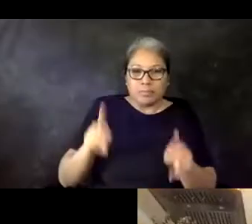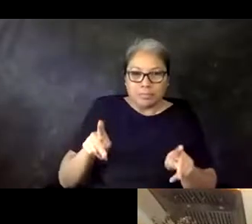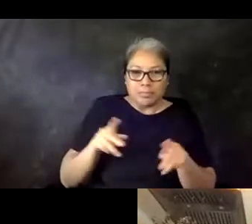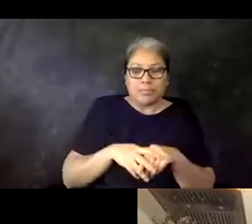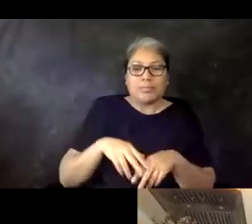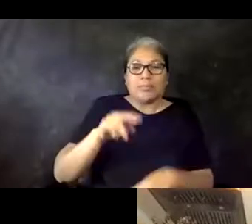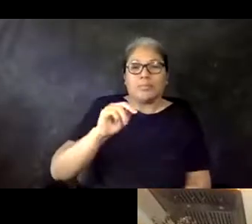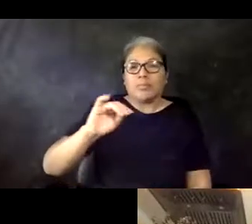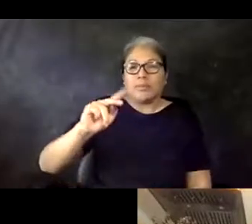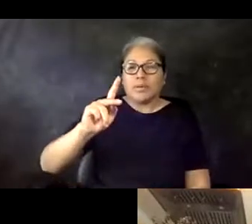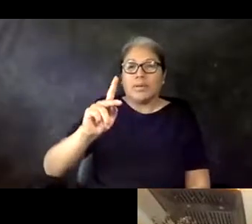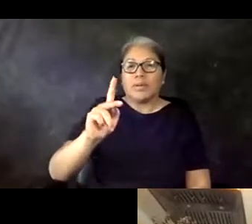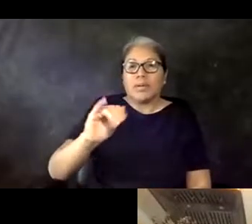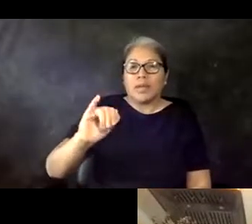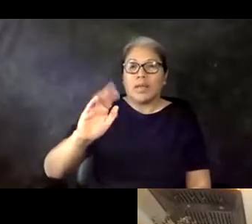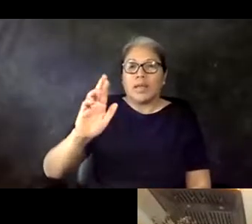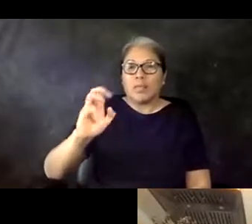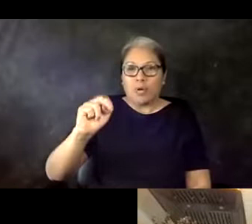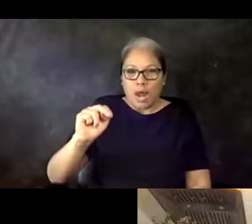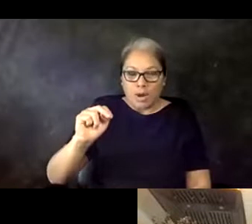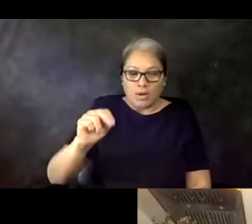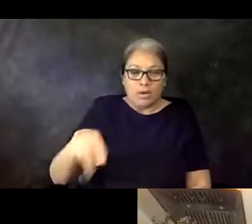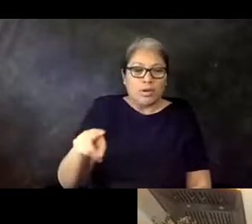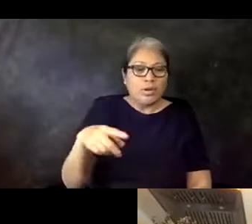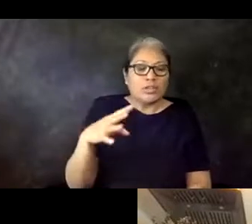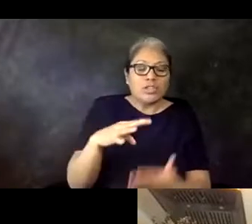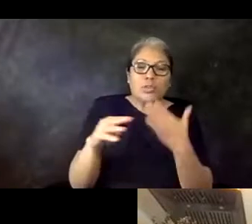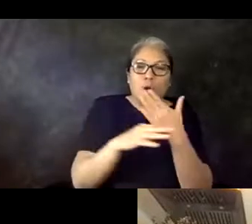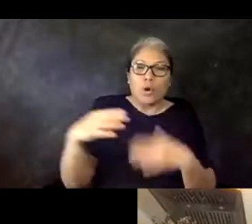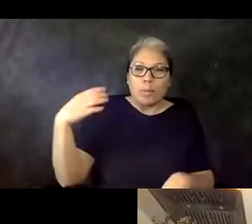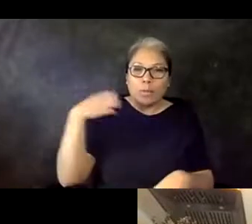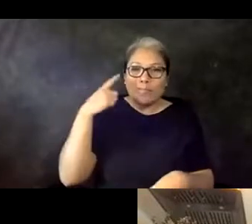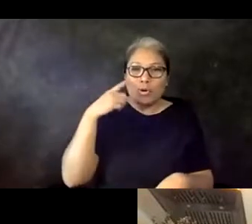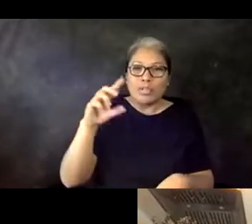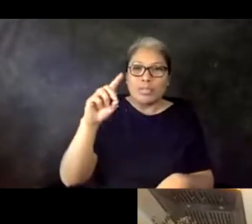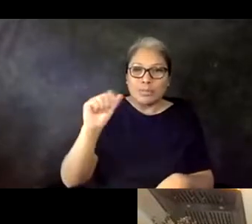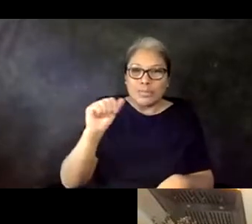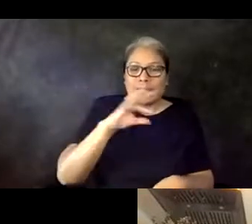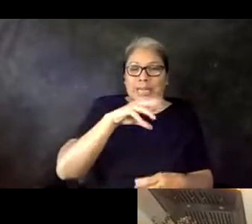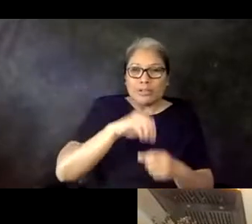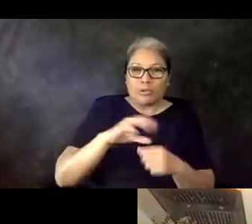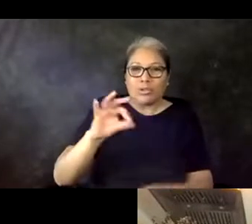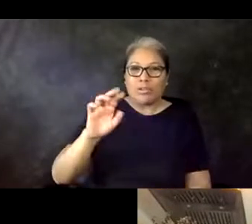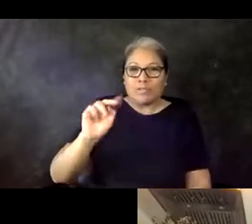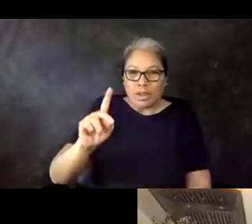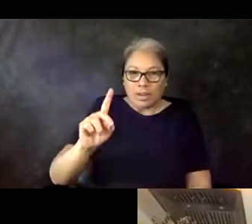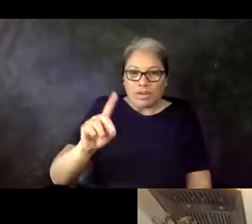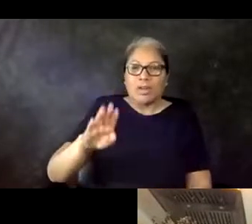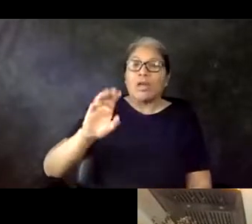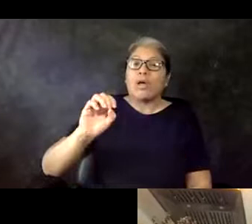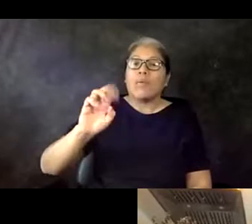Booker. Nikki is the program officer for the Disability Inclusion Fund at Borealis